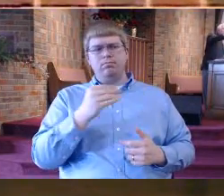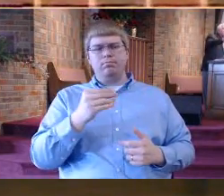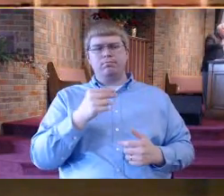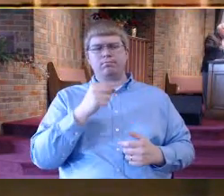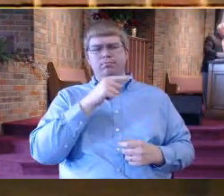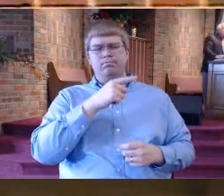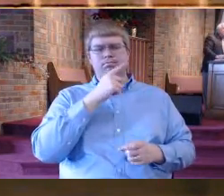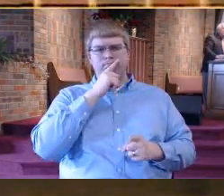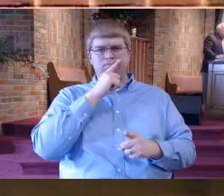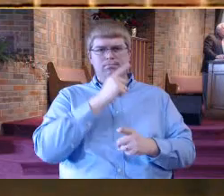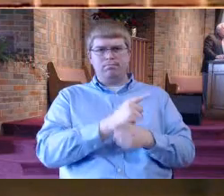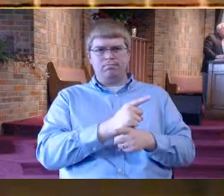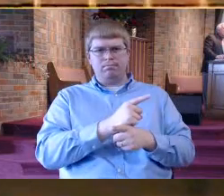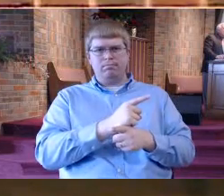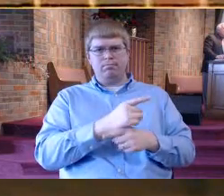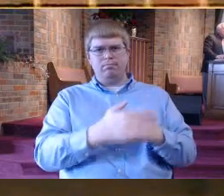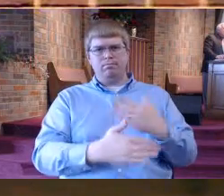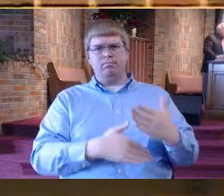righteousness.